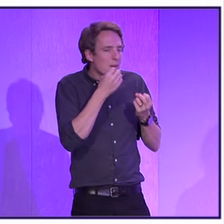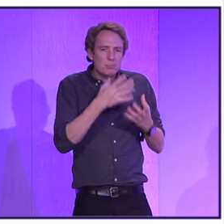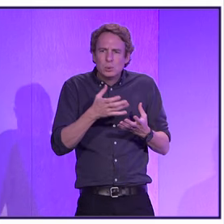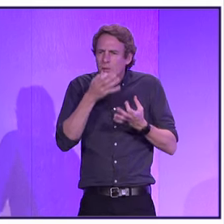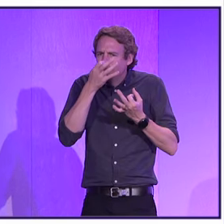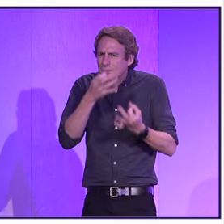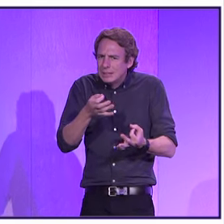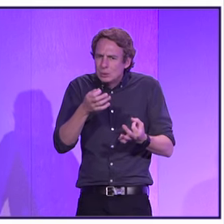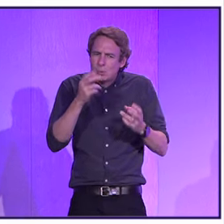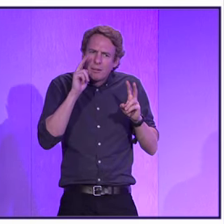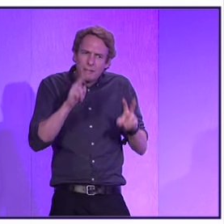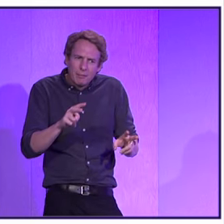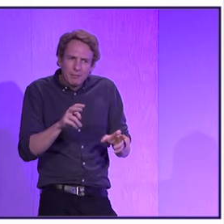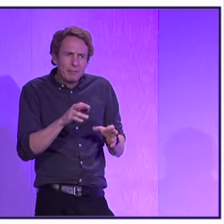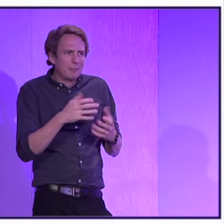graphic.